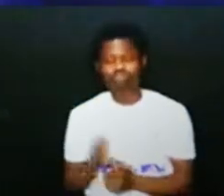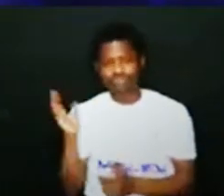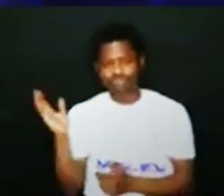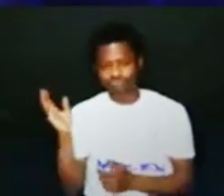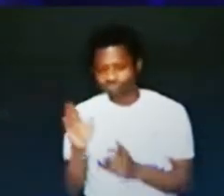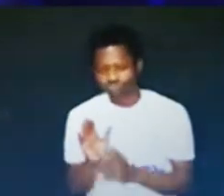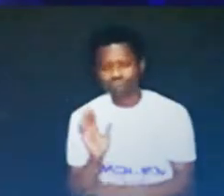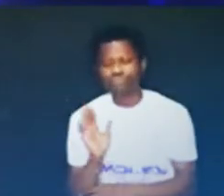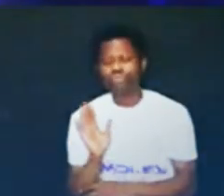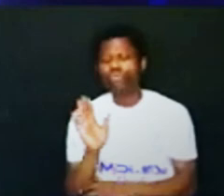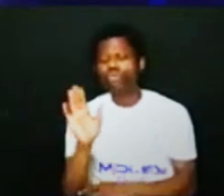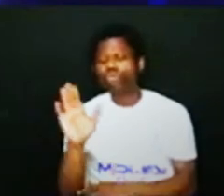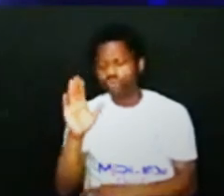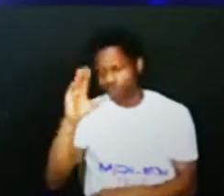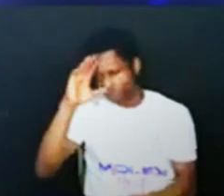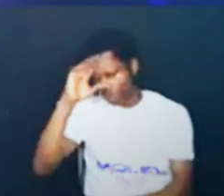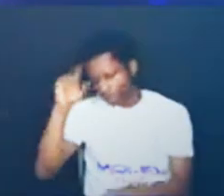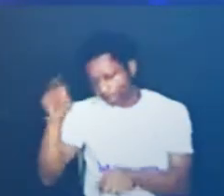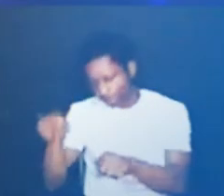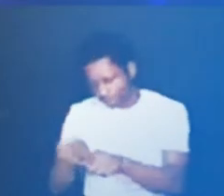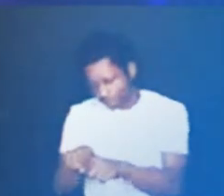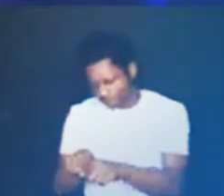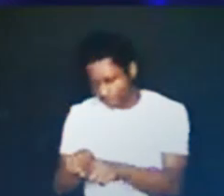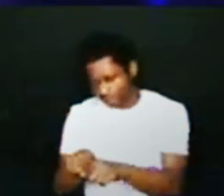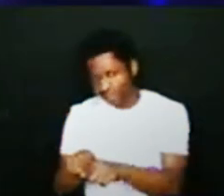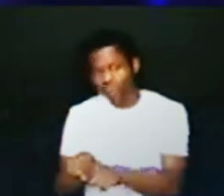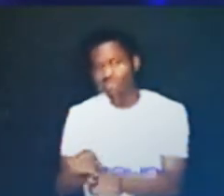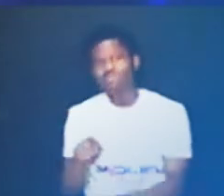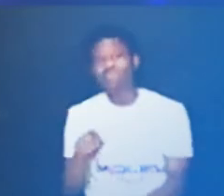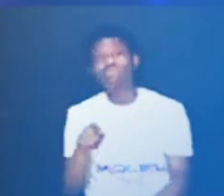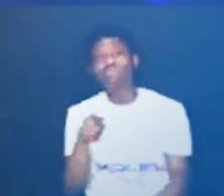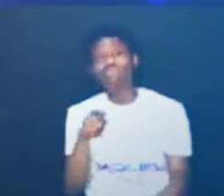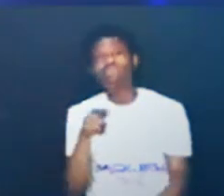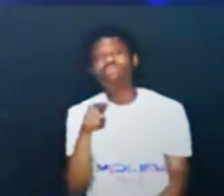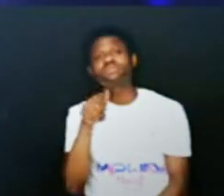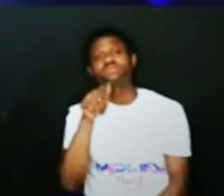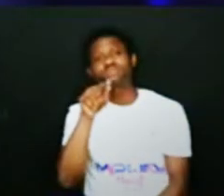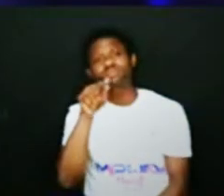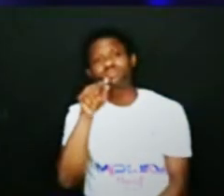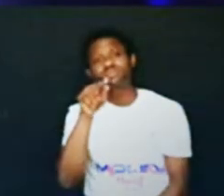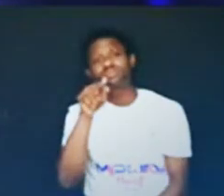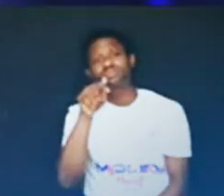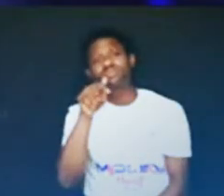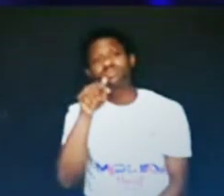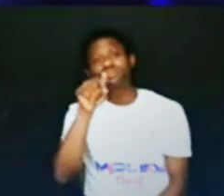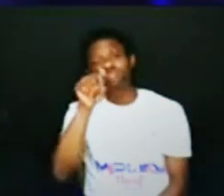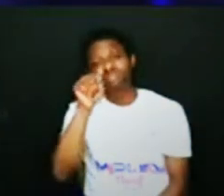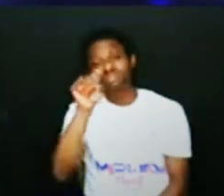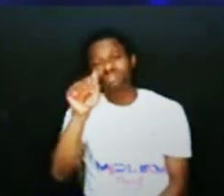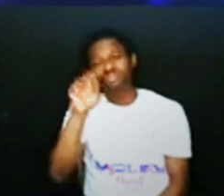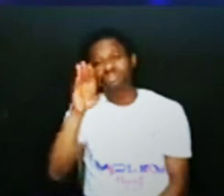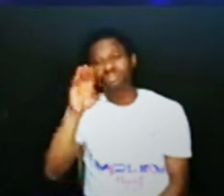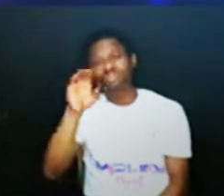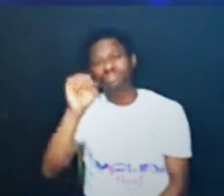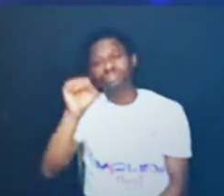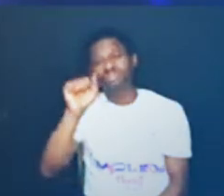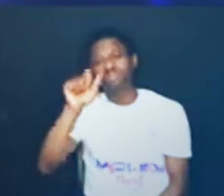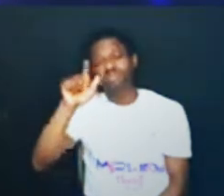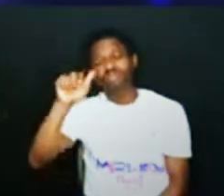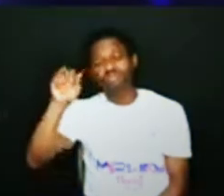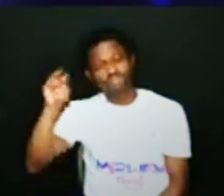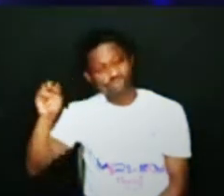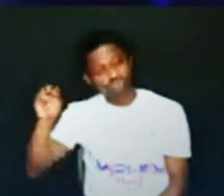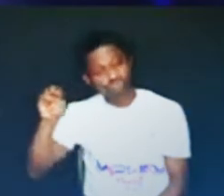has that Amnon, now look at the way he's describing his brother. Now, has that Amnon, your